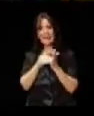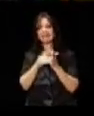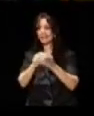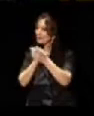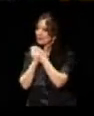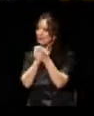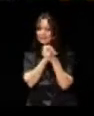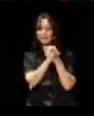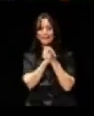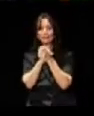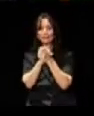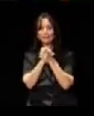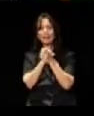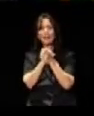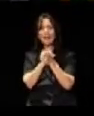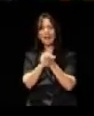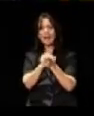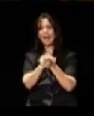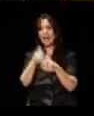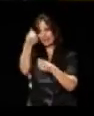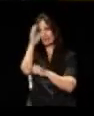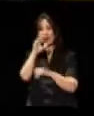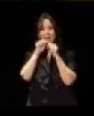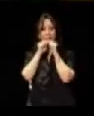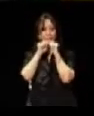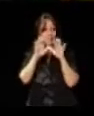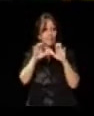congratulations and may God bless you all.